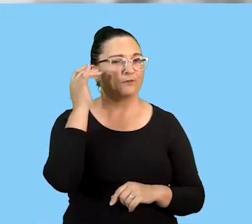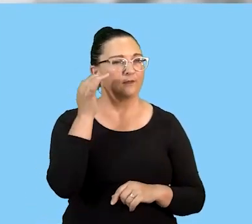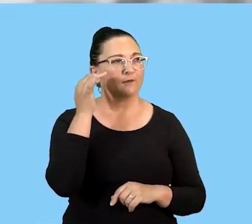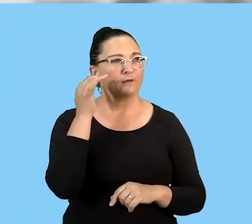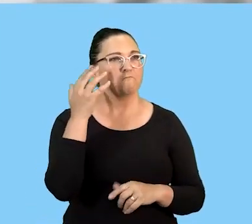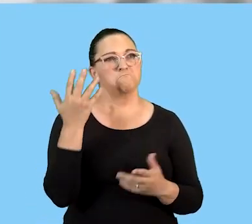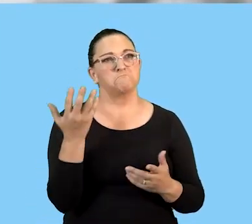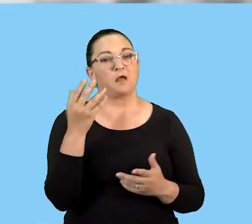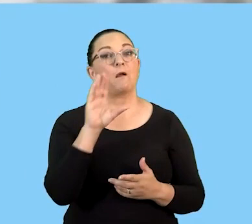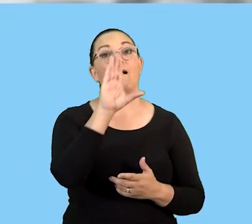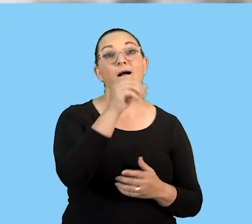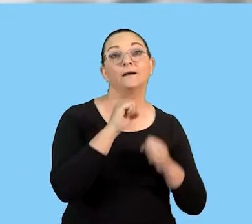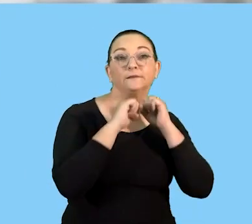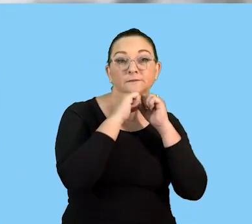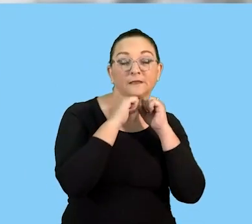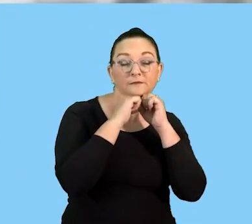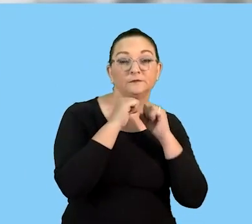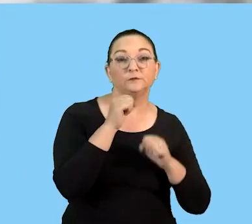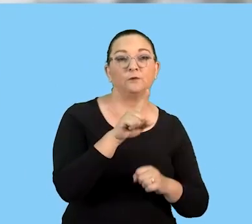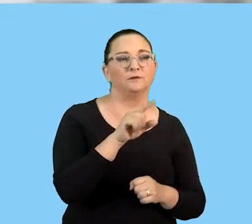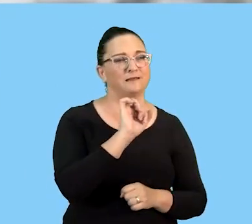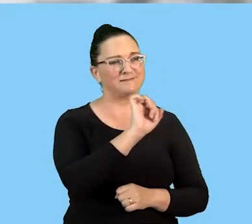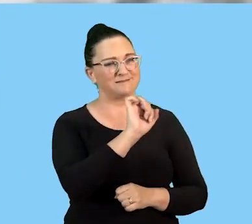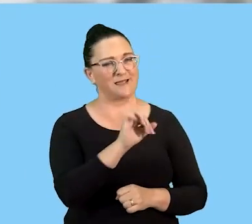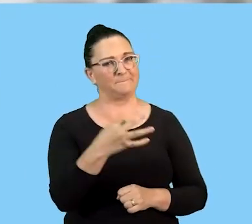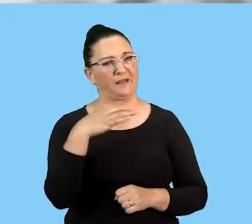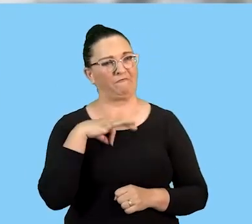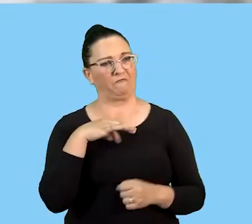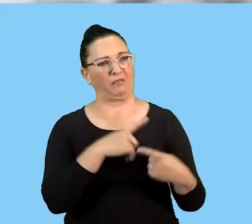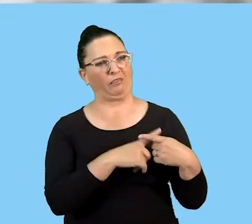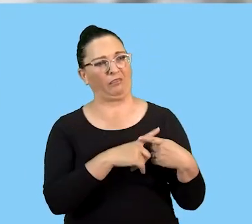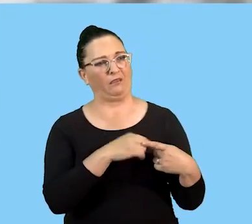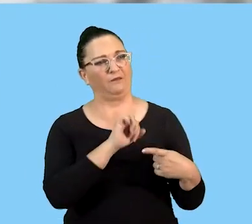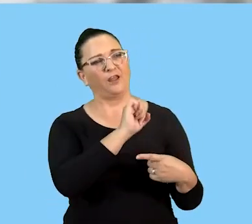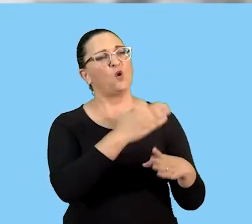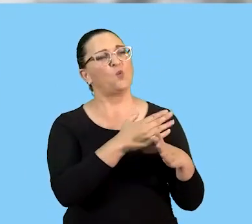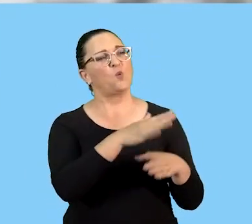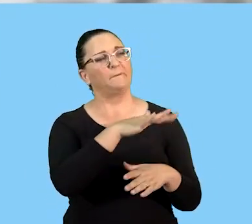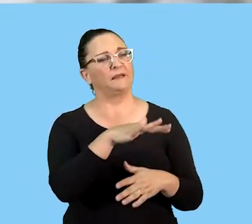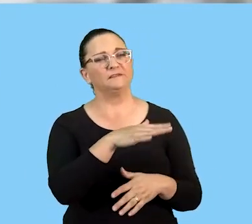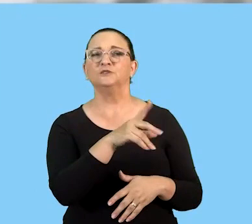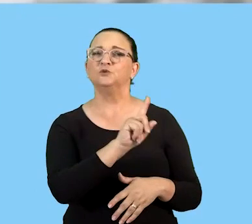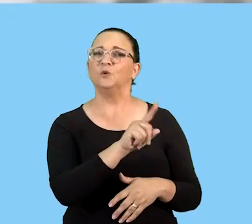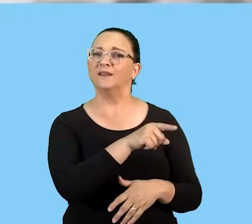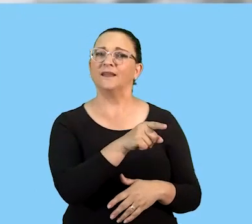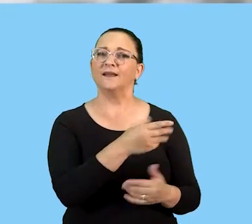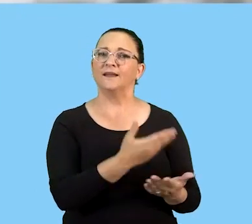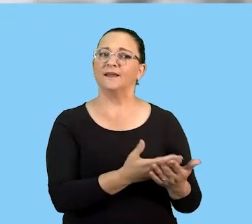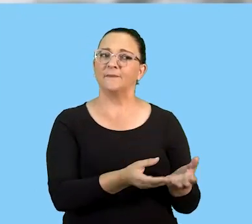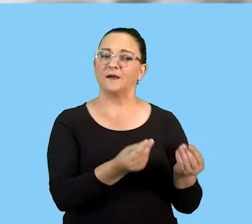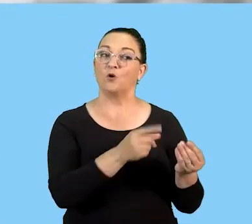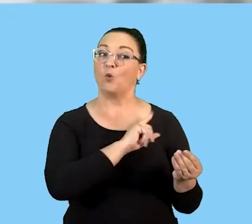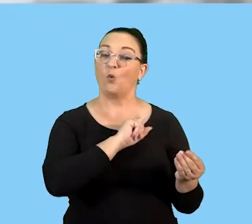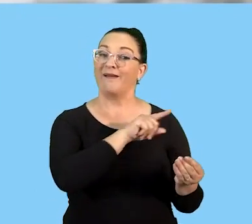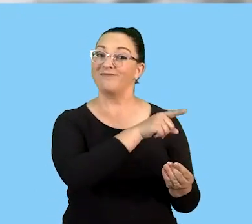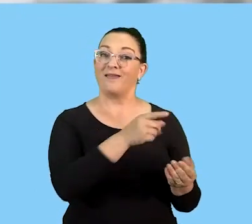you to think or maybe ask your parents, what kind of benefits do they receive in their workplace and why is it that